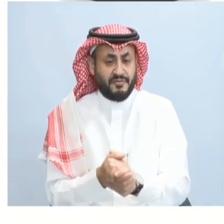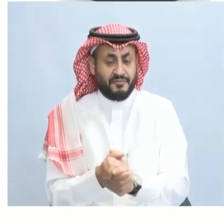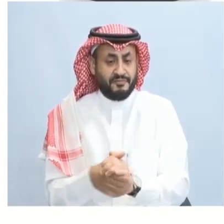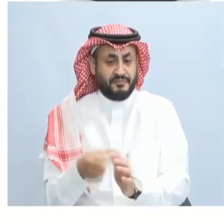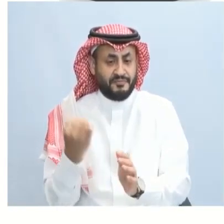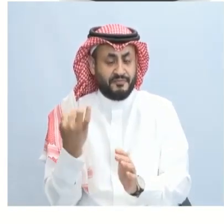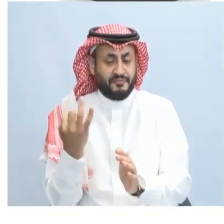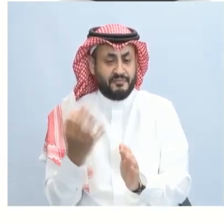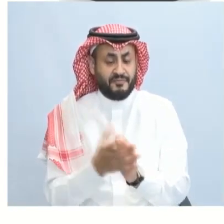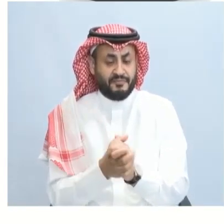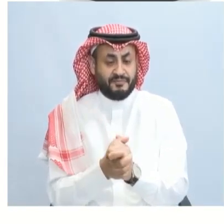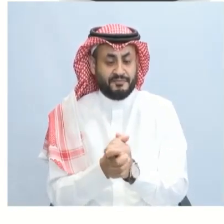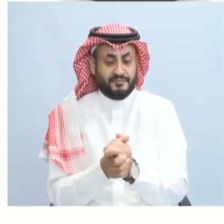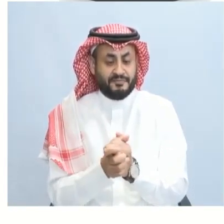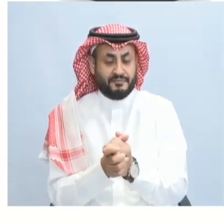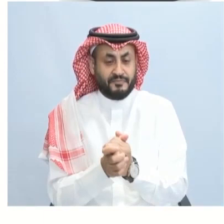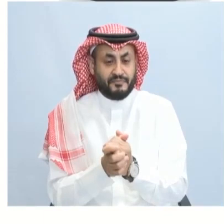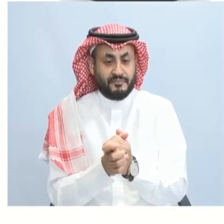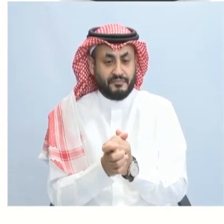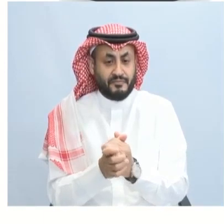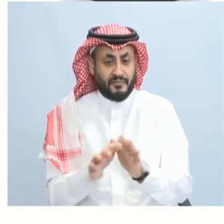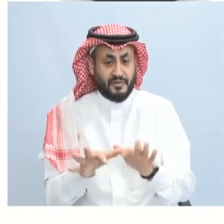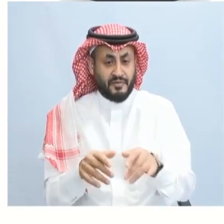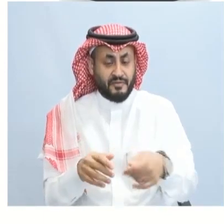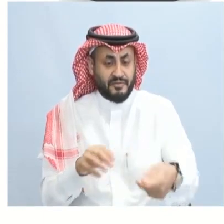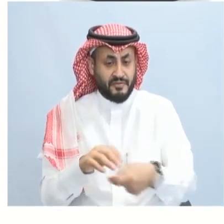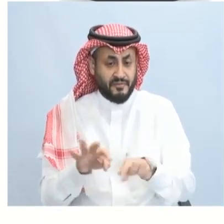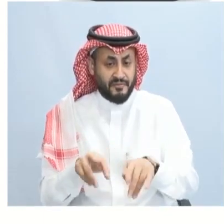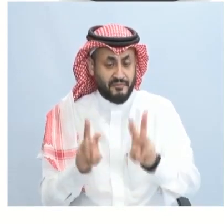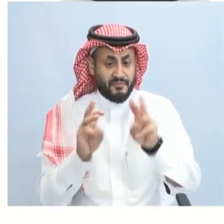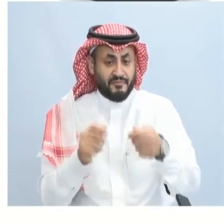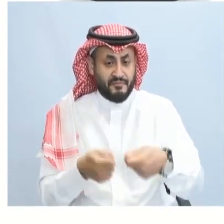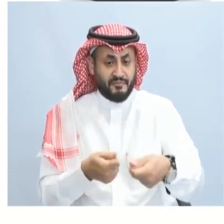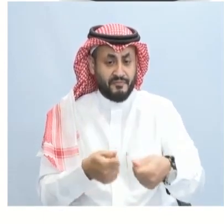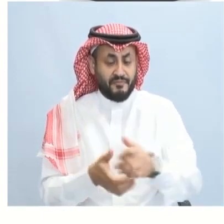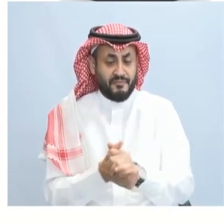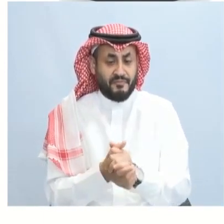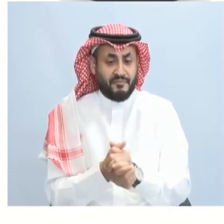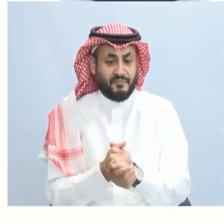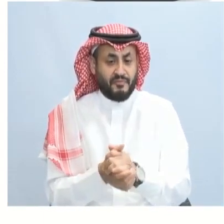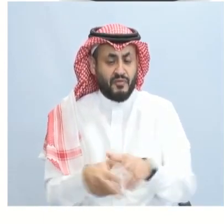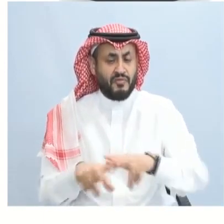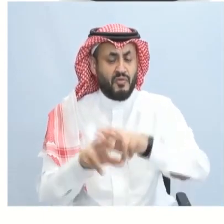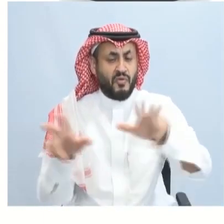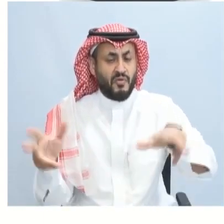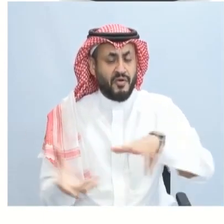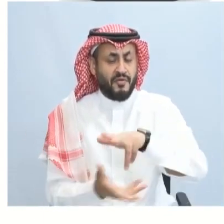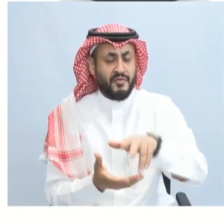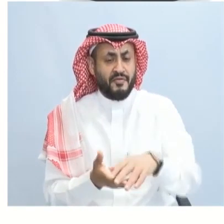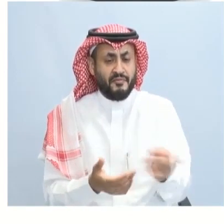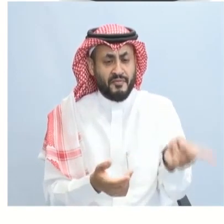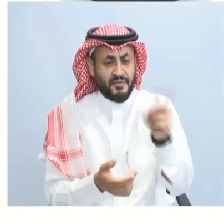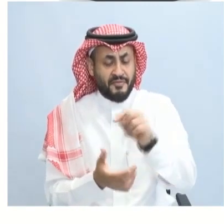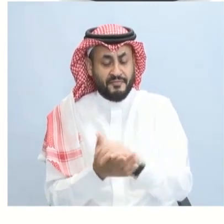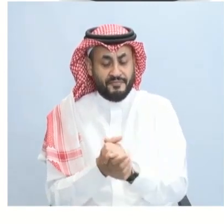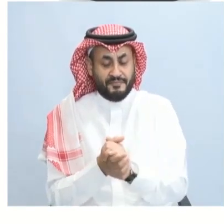used to make purchases. While digital cash is very new, it is expected to become common in the years ahead.